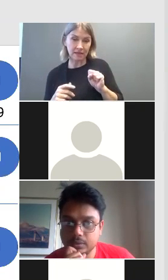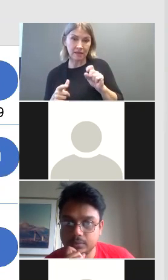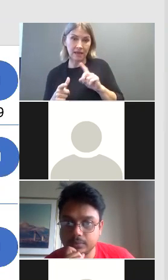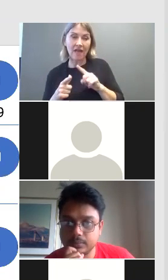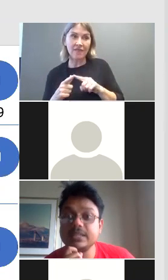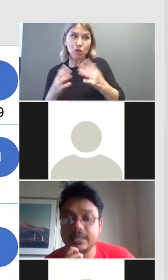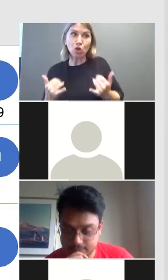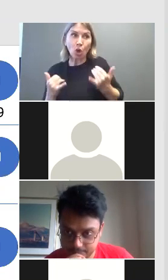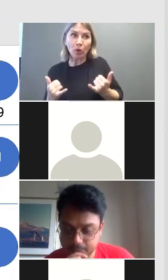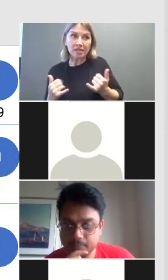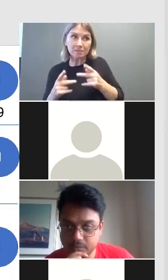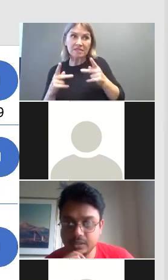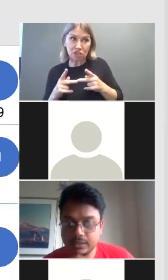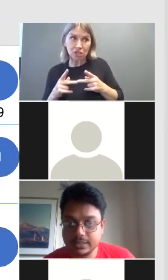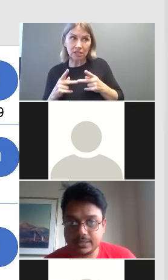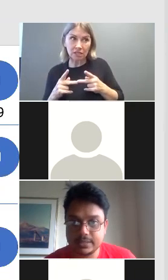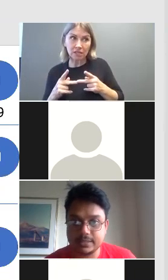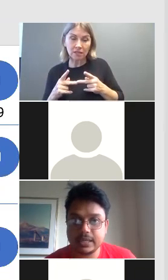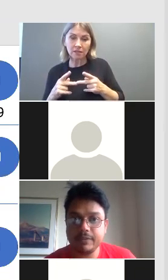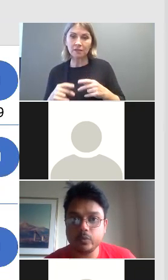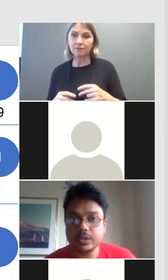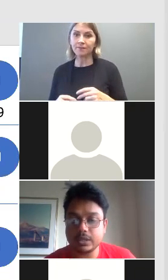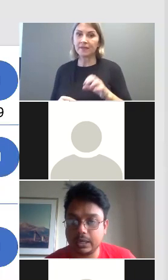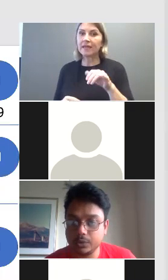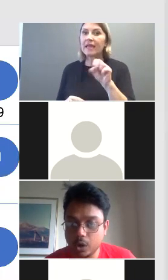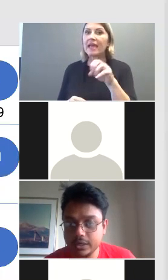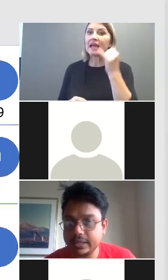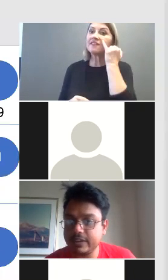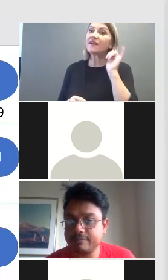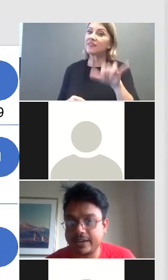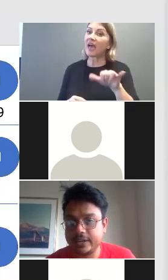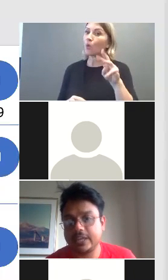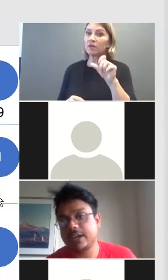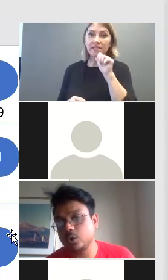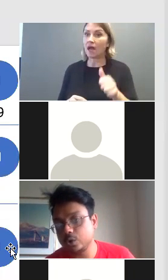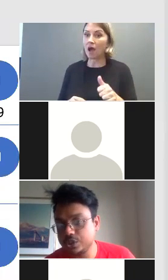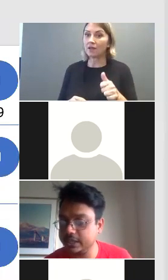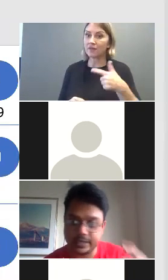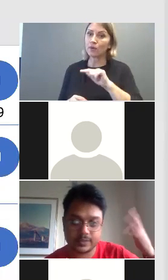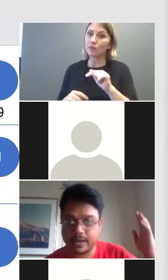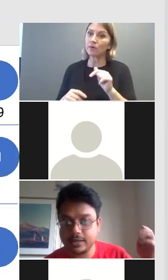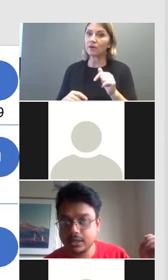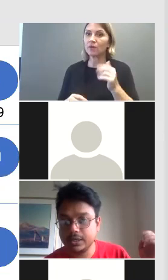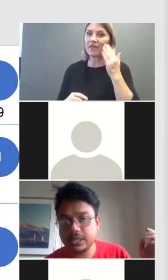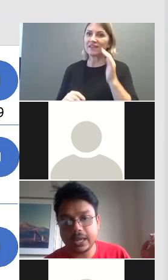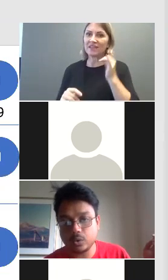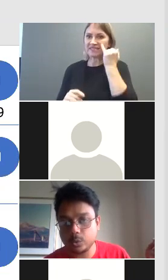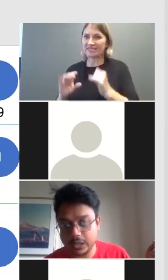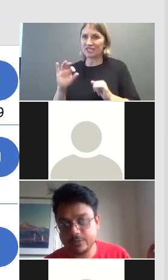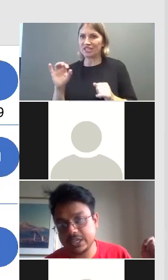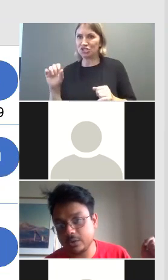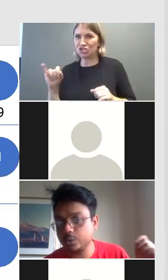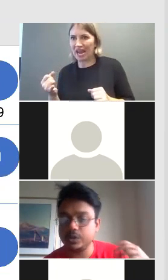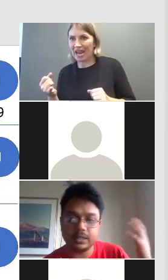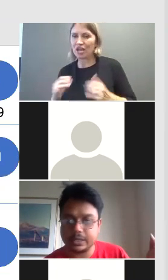current position, and then that would indicate. Okay. Yes. If it was not, then we are fine, right? F can go to J, that is fine. D can